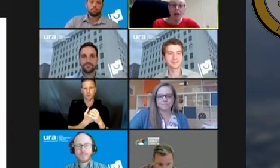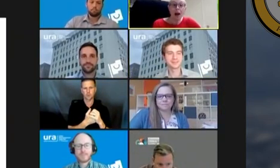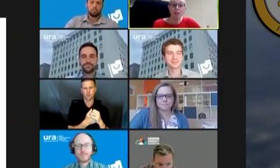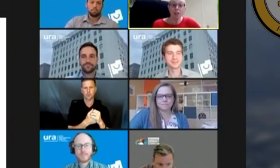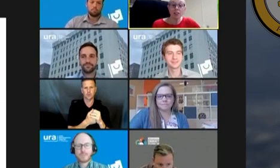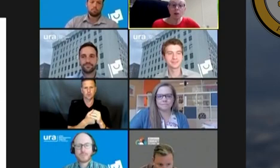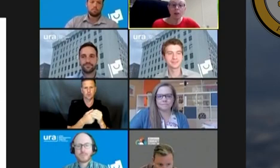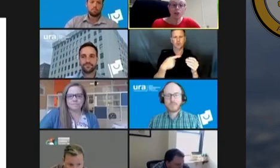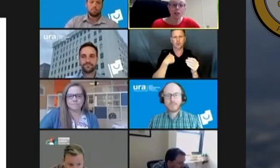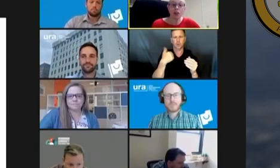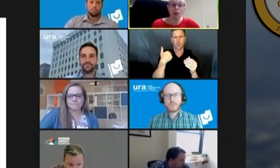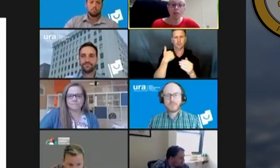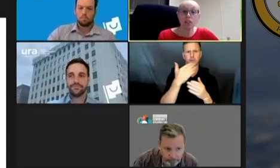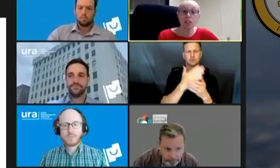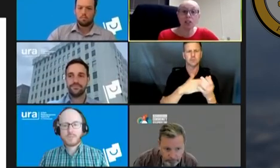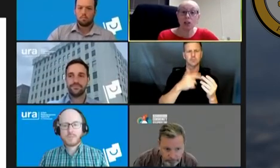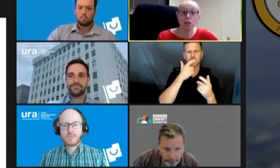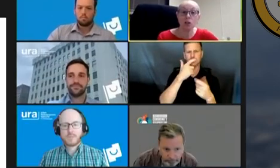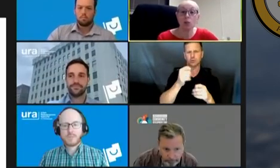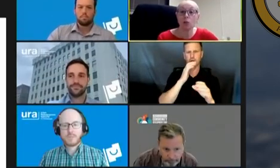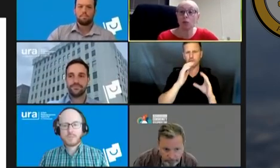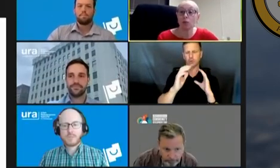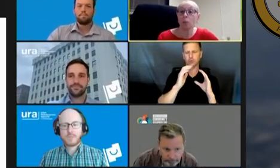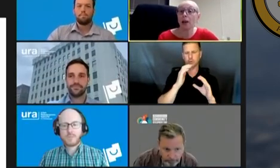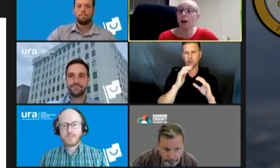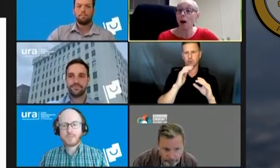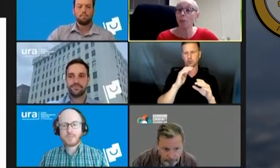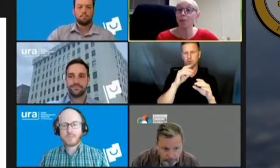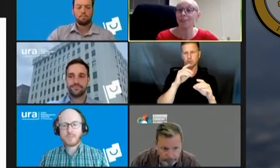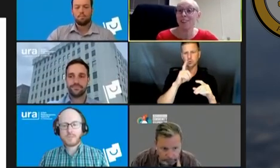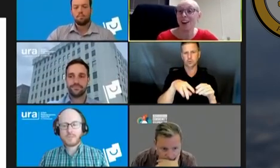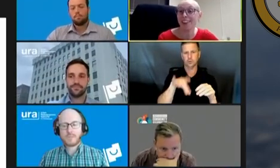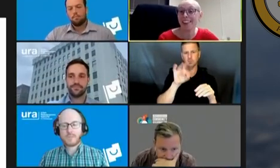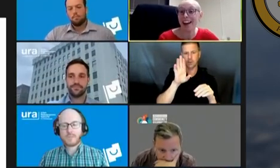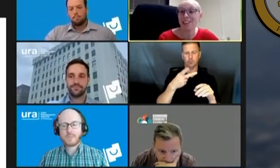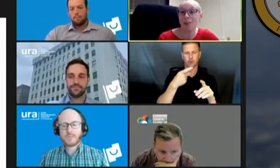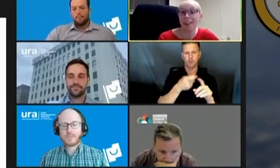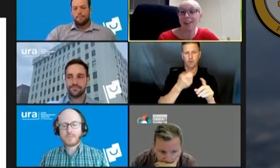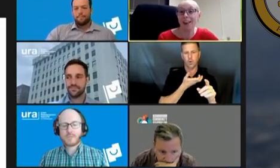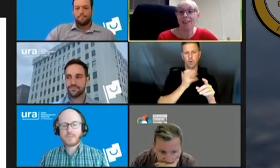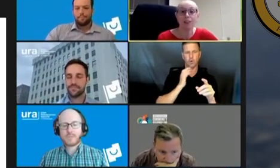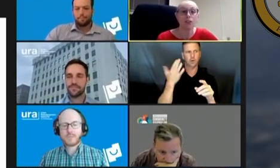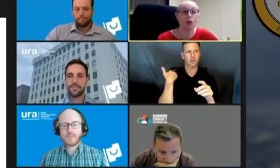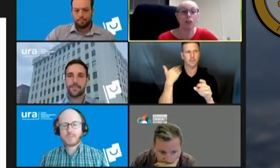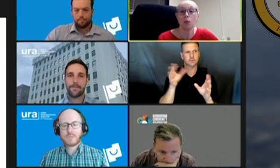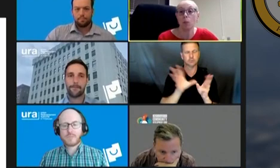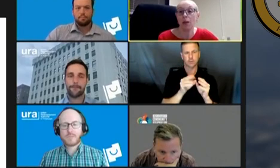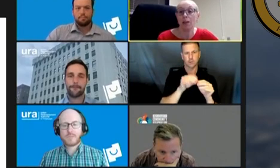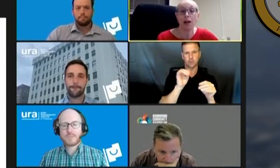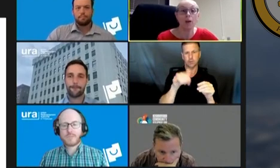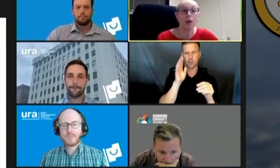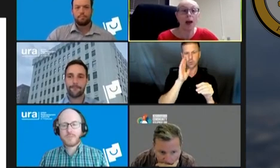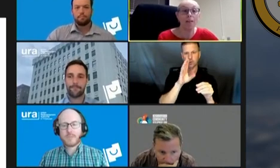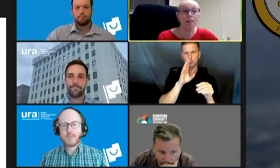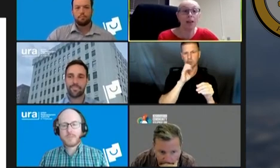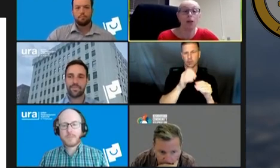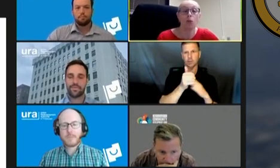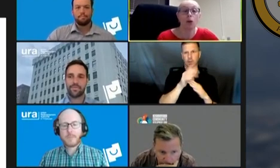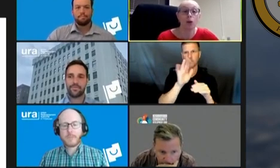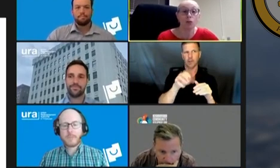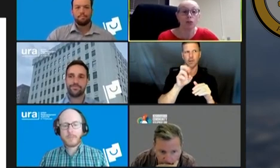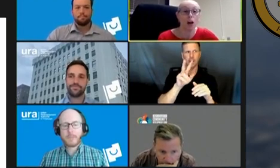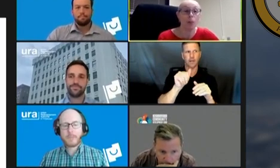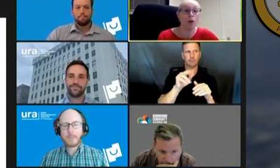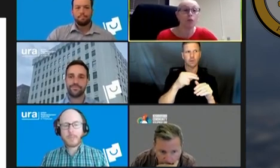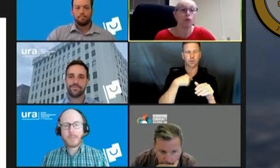We have some interesting conversation to pick up from our last meeting, and that's going to be led by Evan, and we're